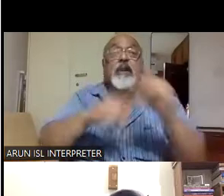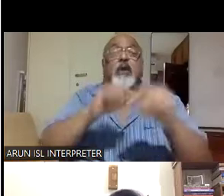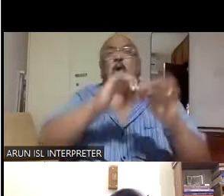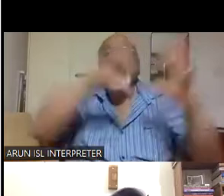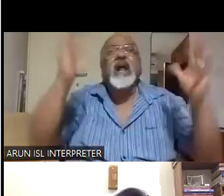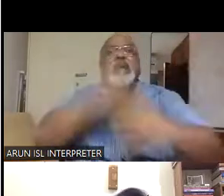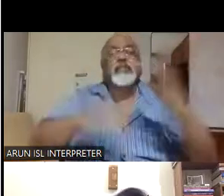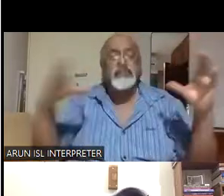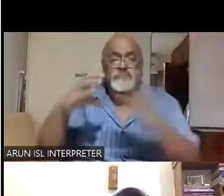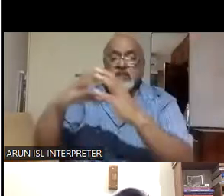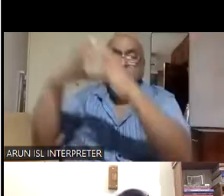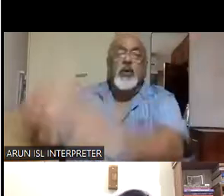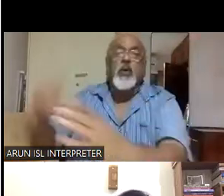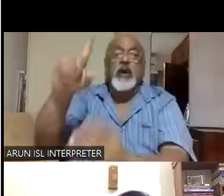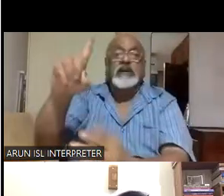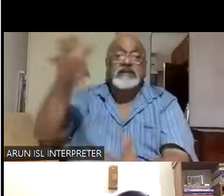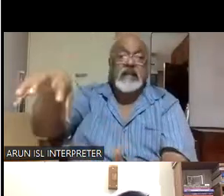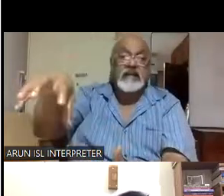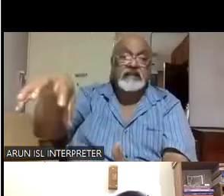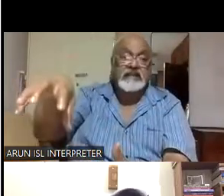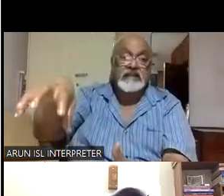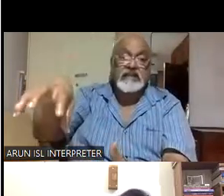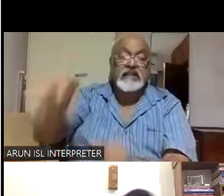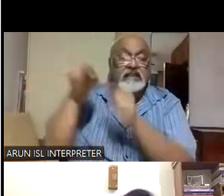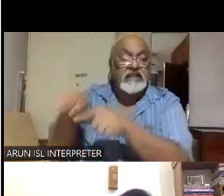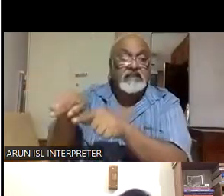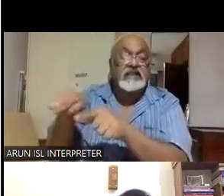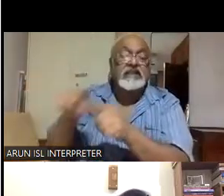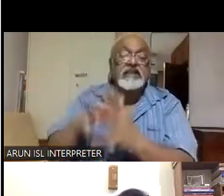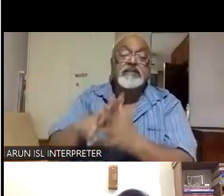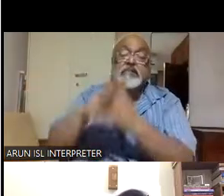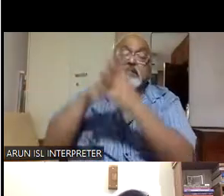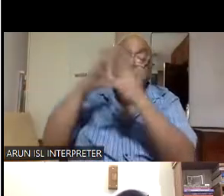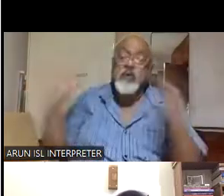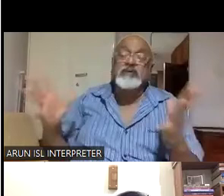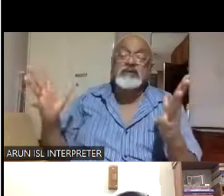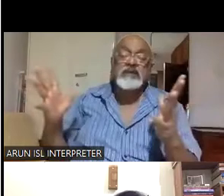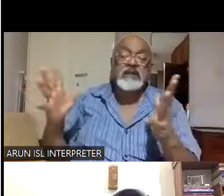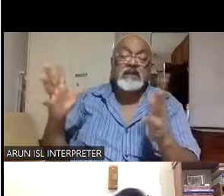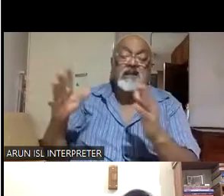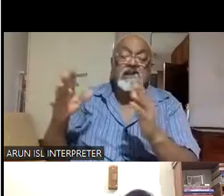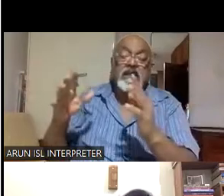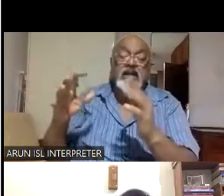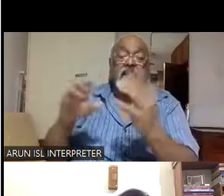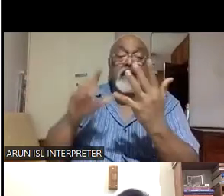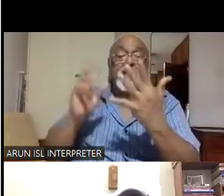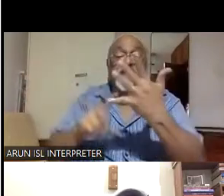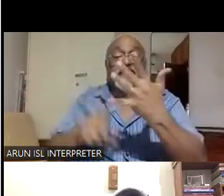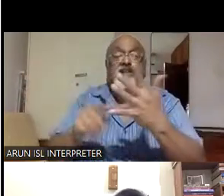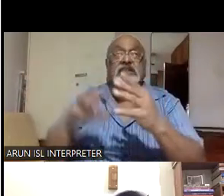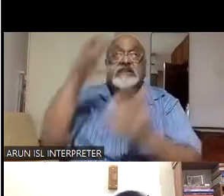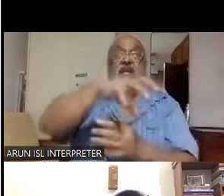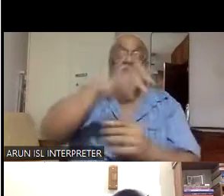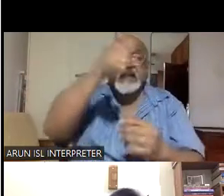most uneducated. It will have the maximum infant mortality. It will be the sickest state. It will be